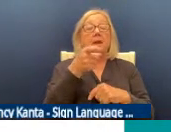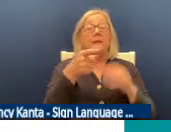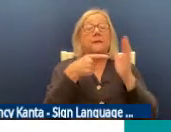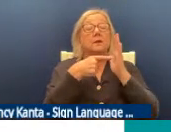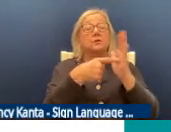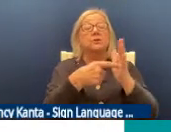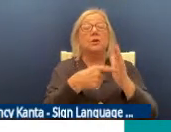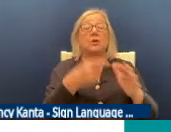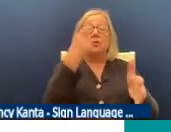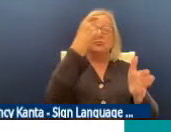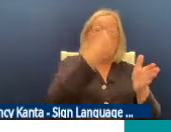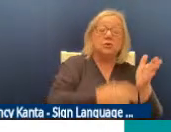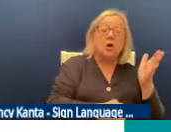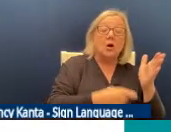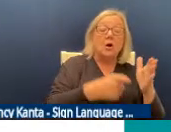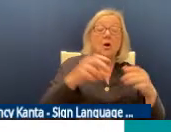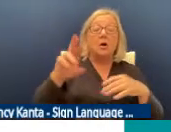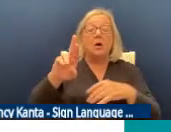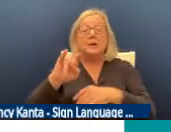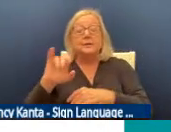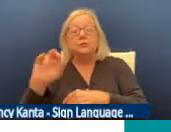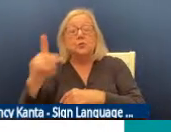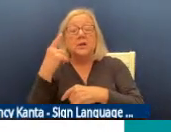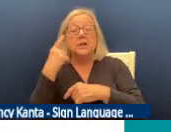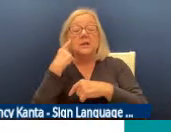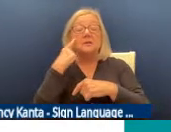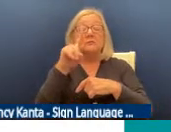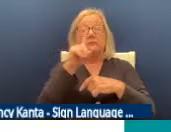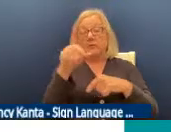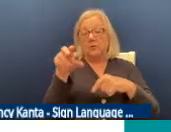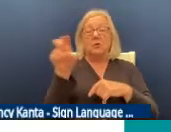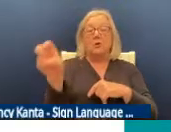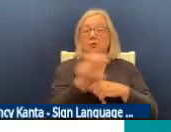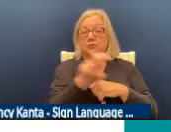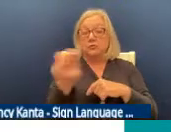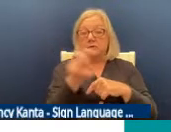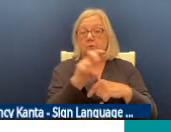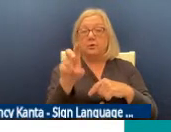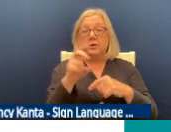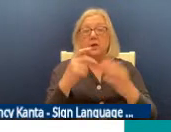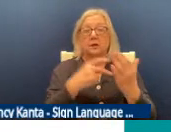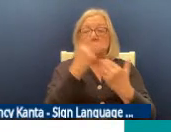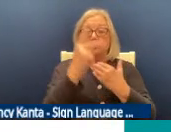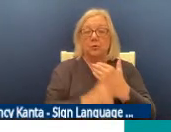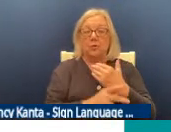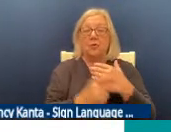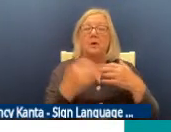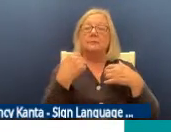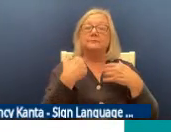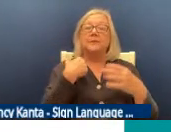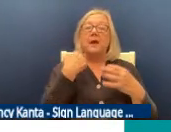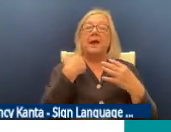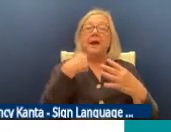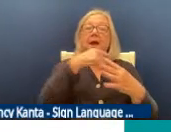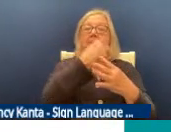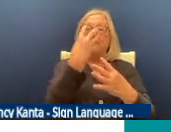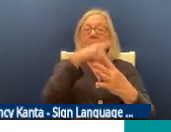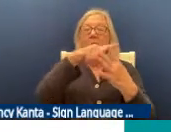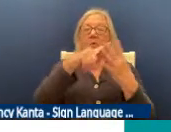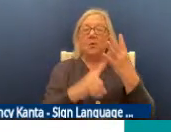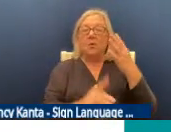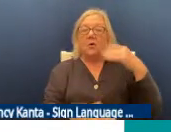and financial management of the transit program, and that's administered through 4 different sort of steps that you go